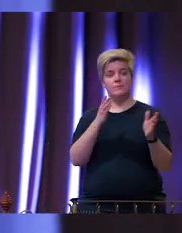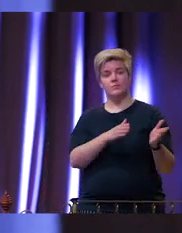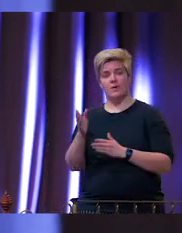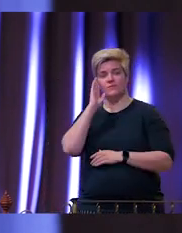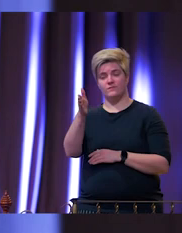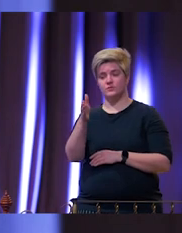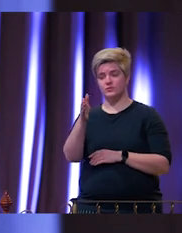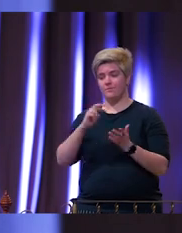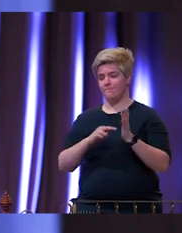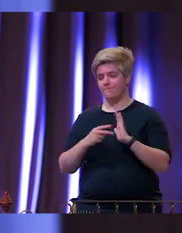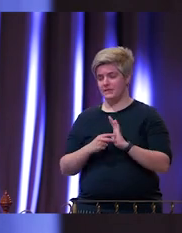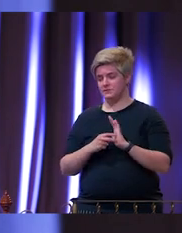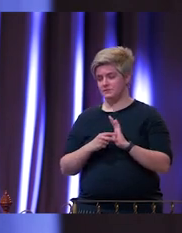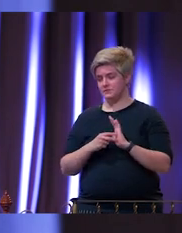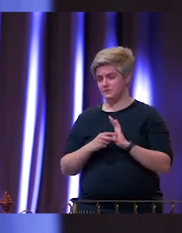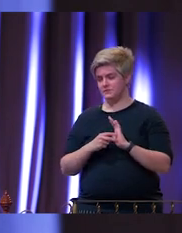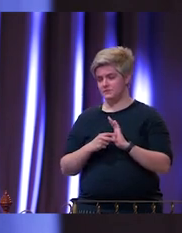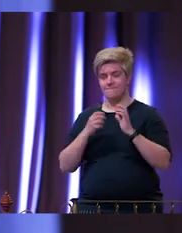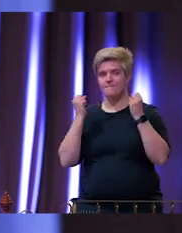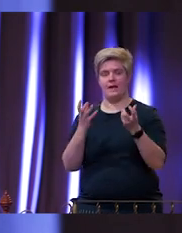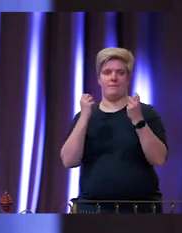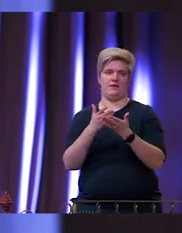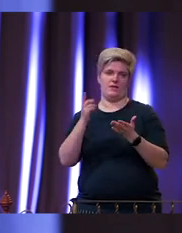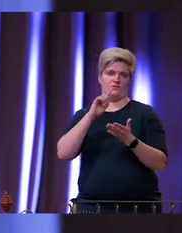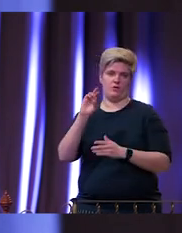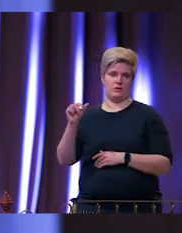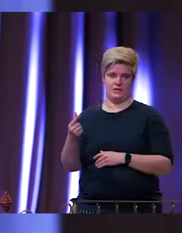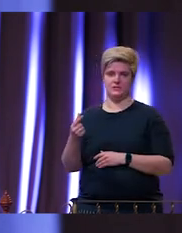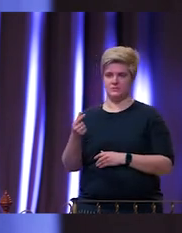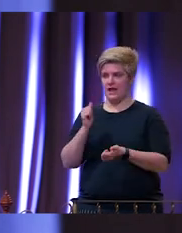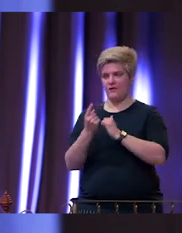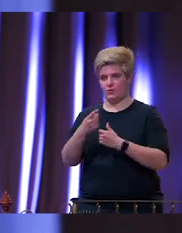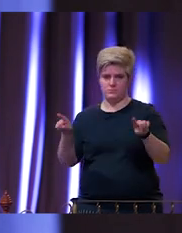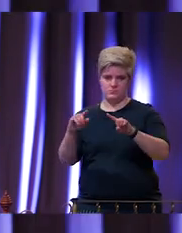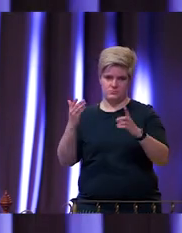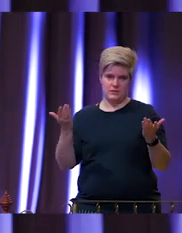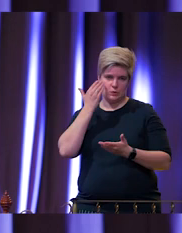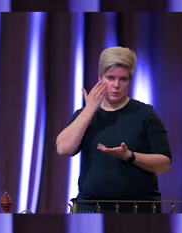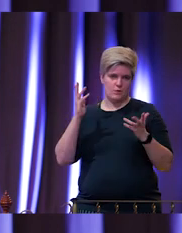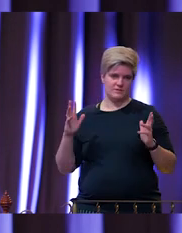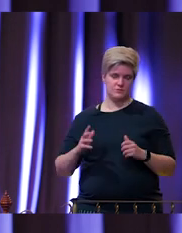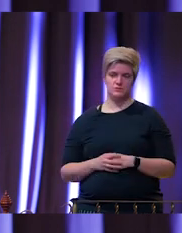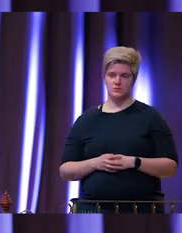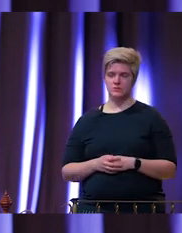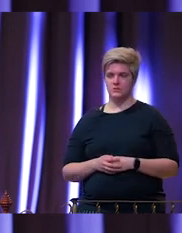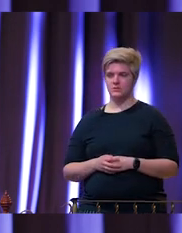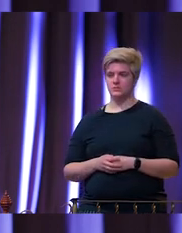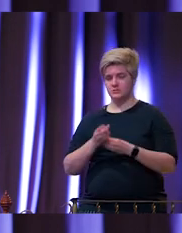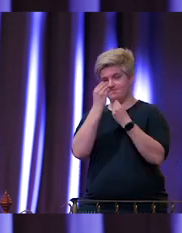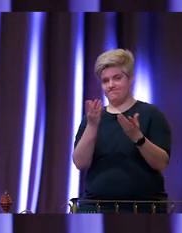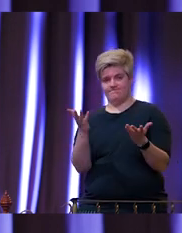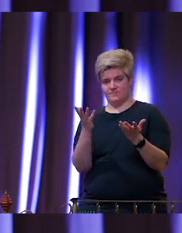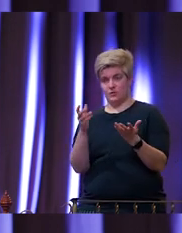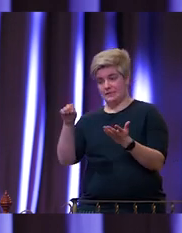means a million and one things for an organization, as everyone here knows, I'm sure. Right? So just know that, you know, on top of just